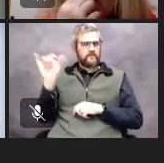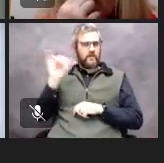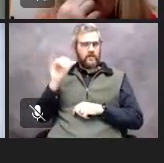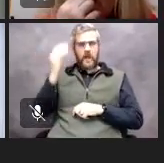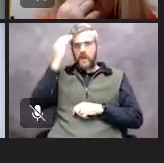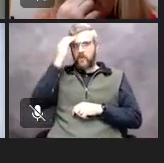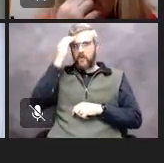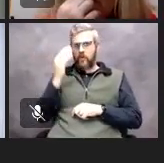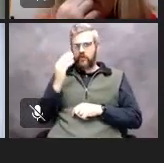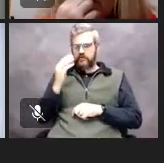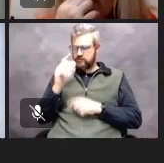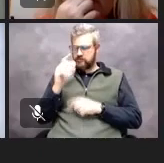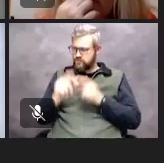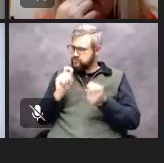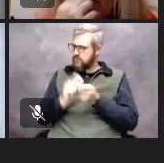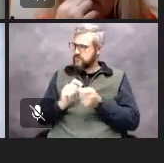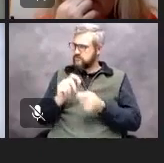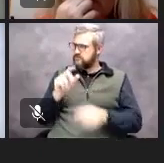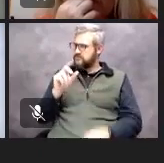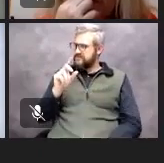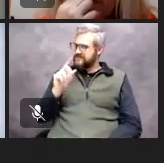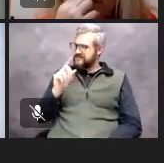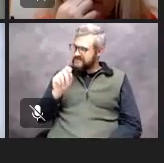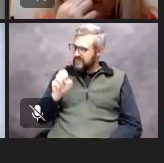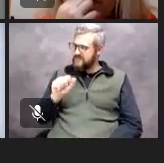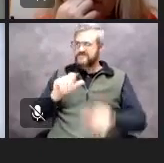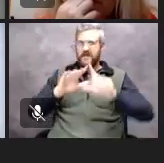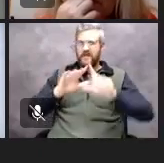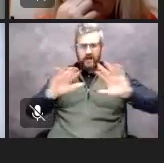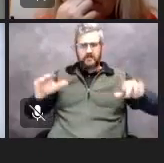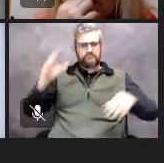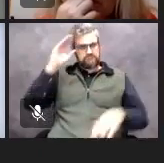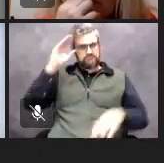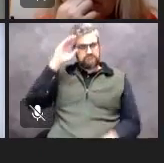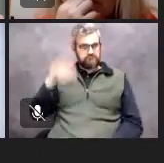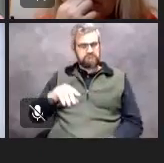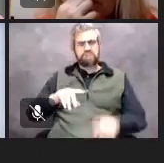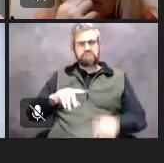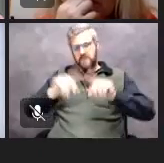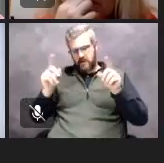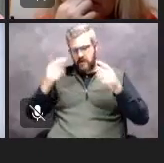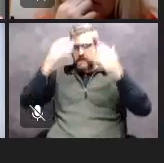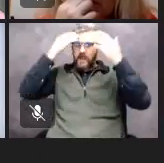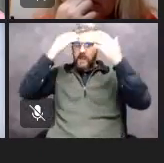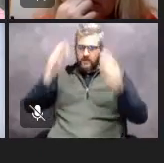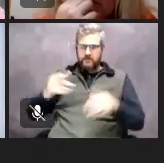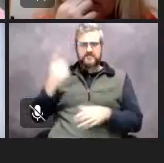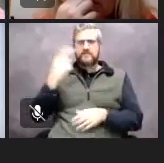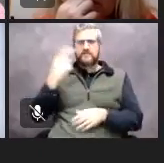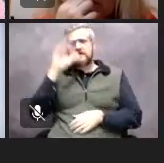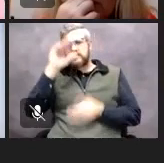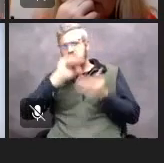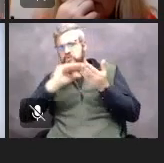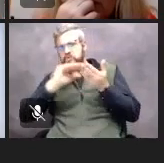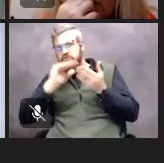certain days and all that stuff. But yeah. But I don't know. Excuse me. Yeah.